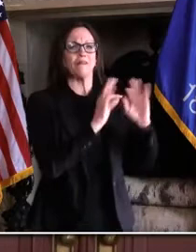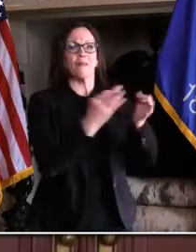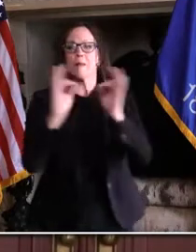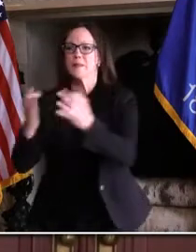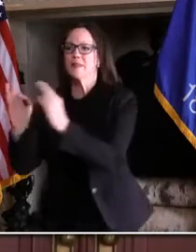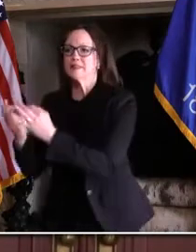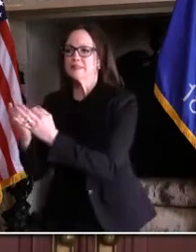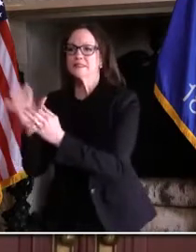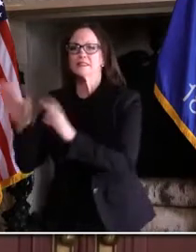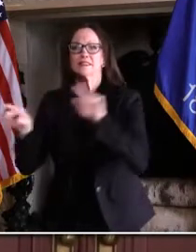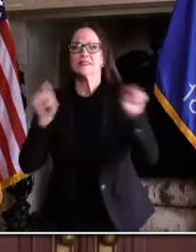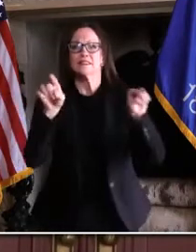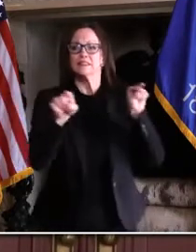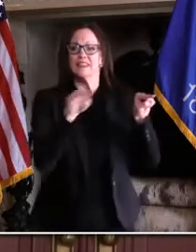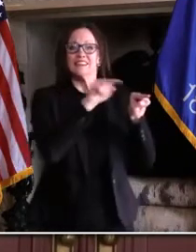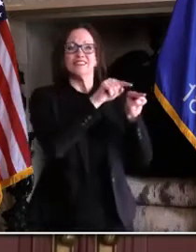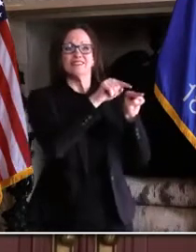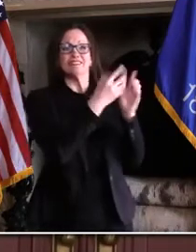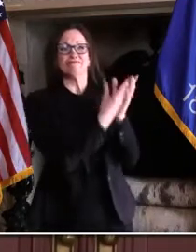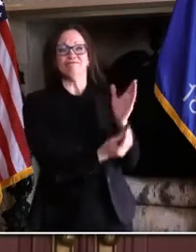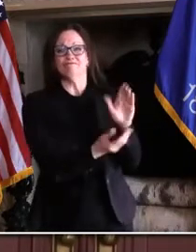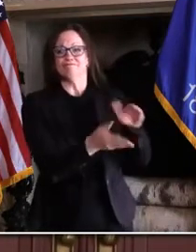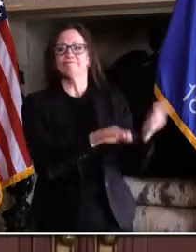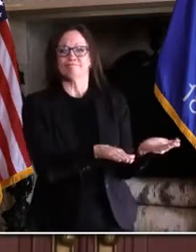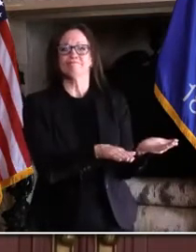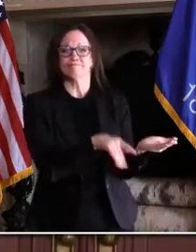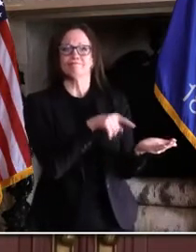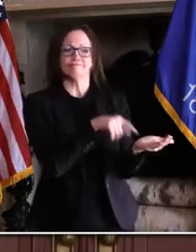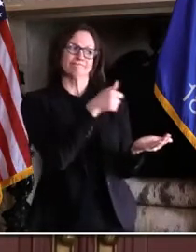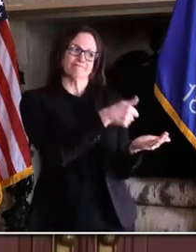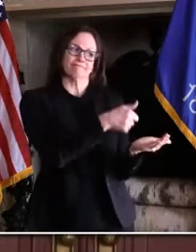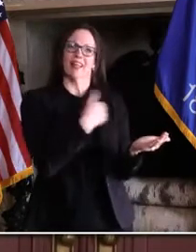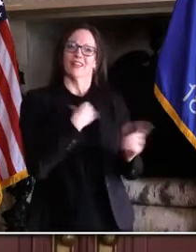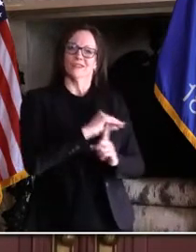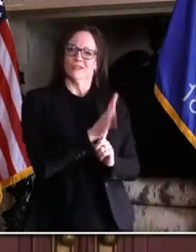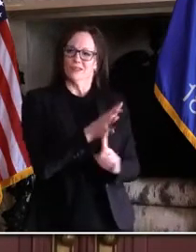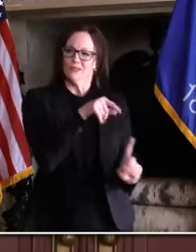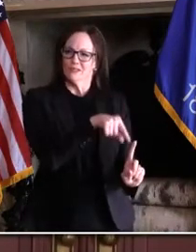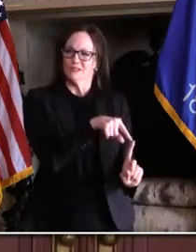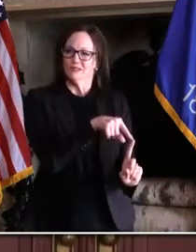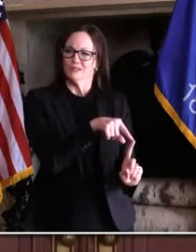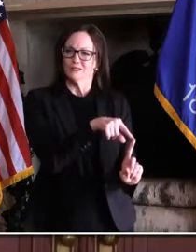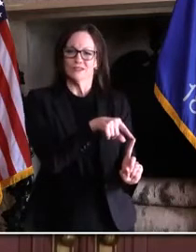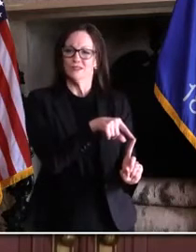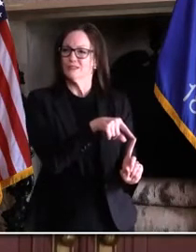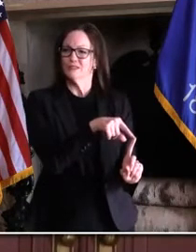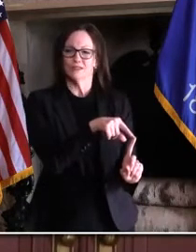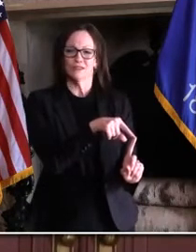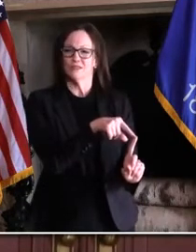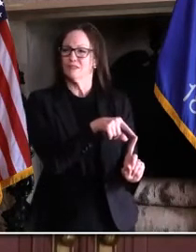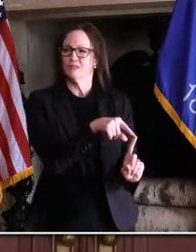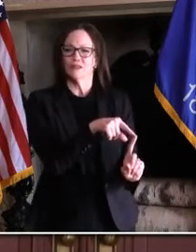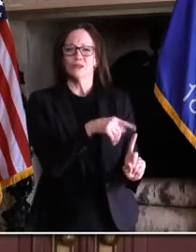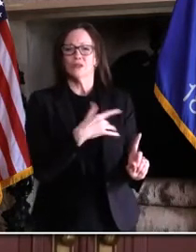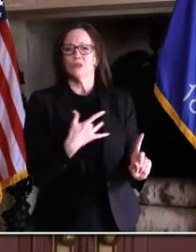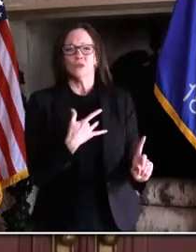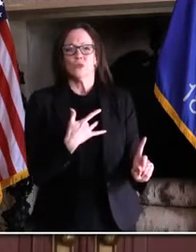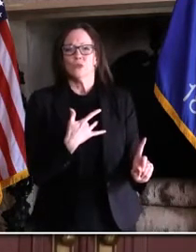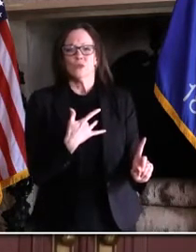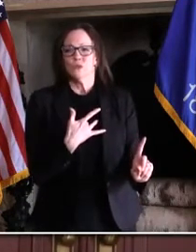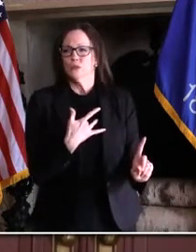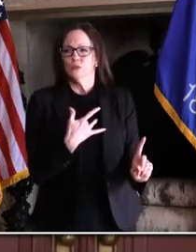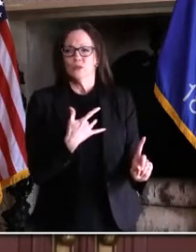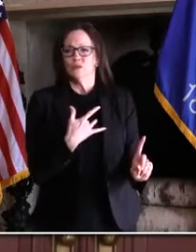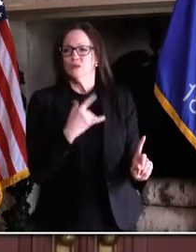is a quote from his obituary. "We ask you to be serious about COVID-19. Please do not panic,